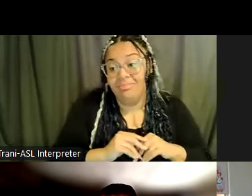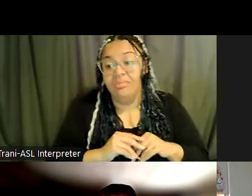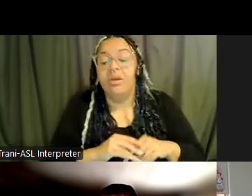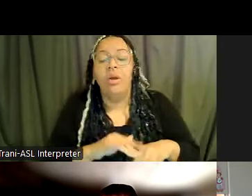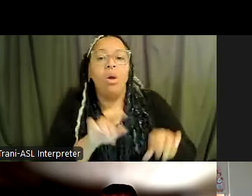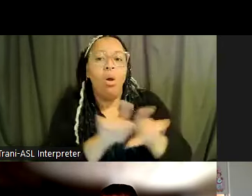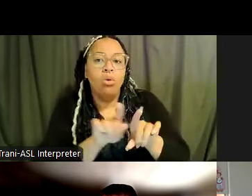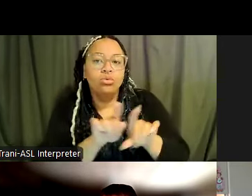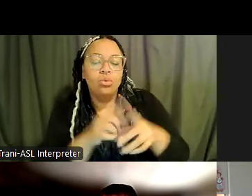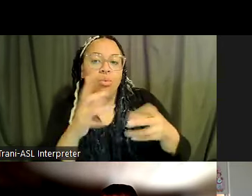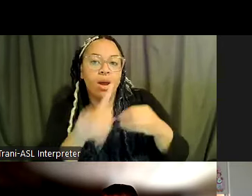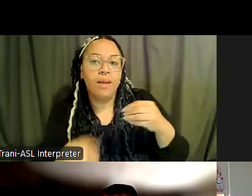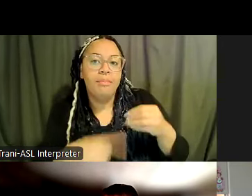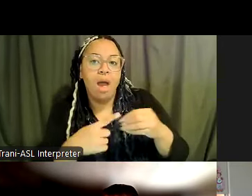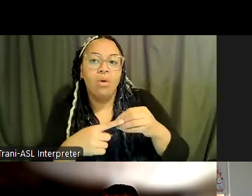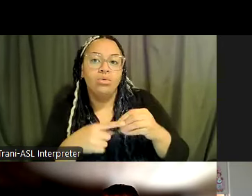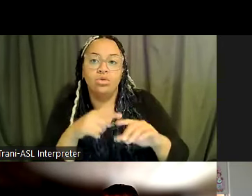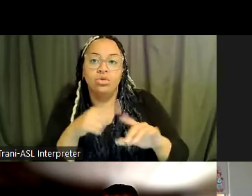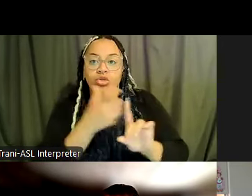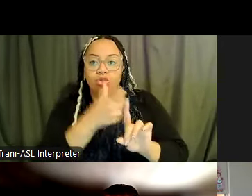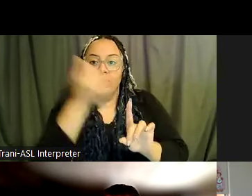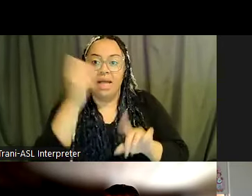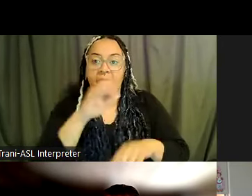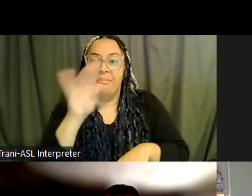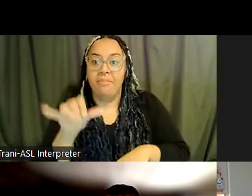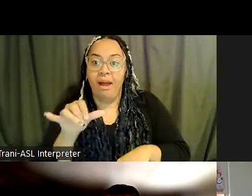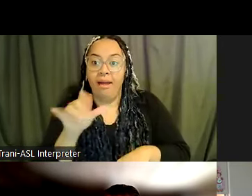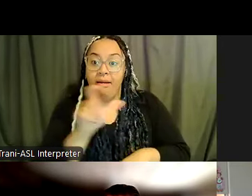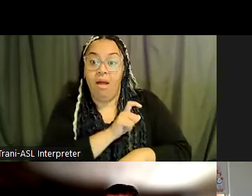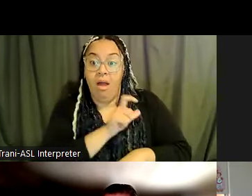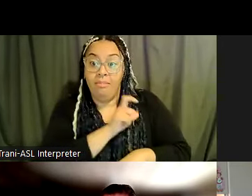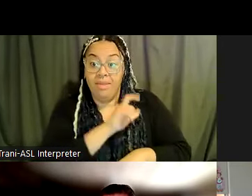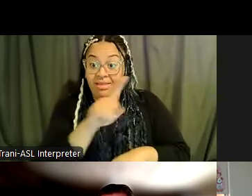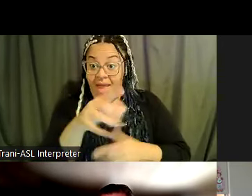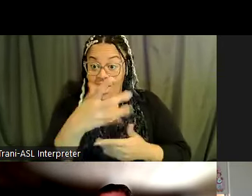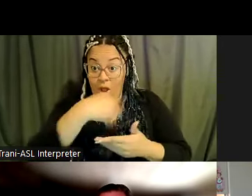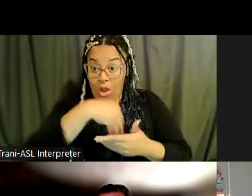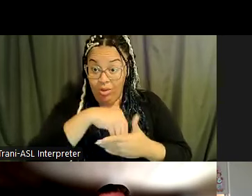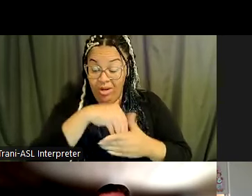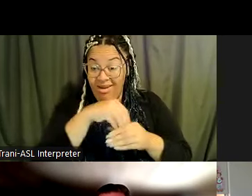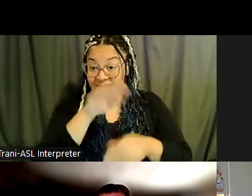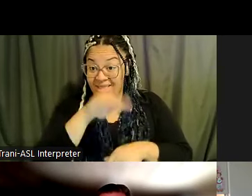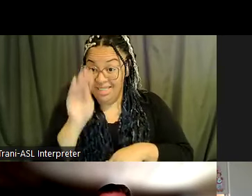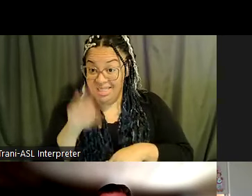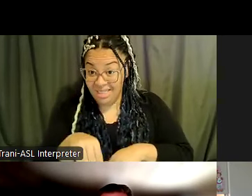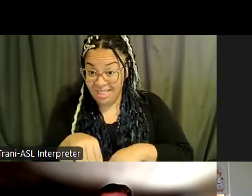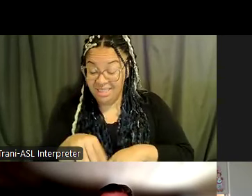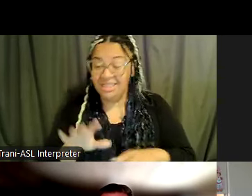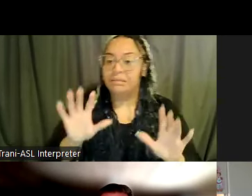about suicide by cop? Is this included in the statistics? So that one's tricky.